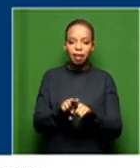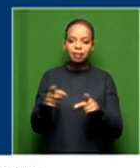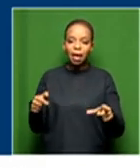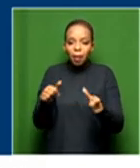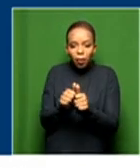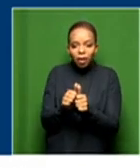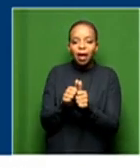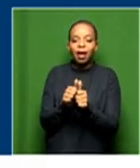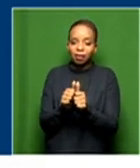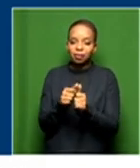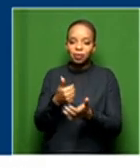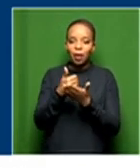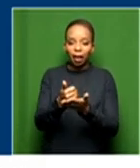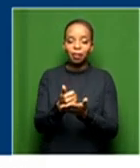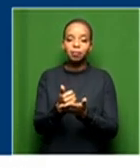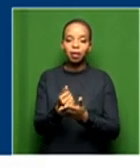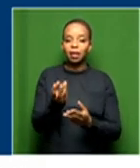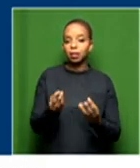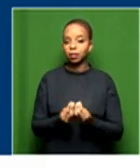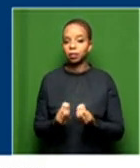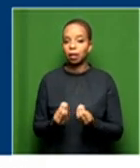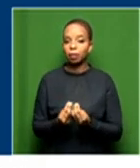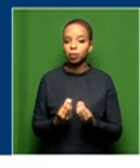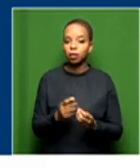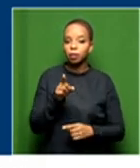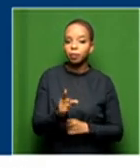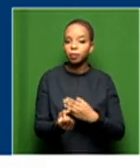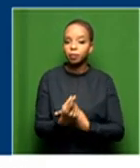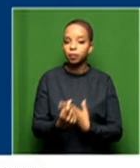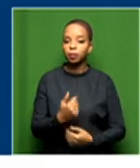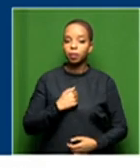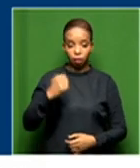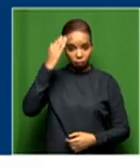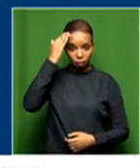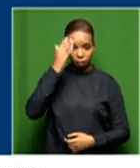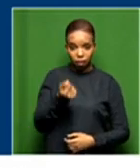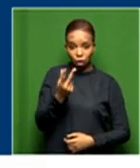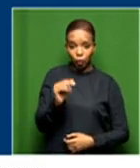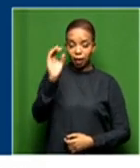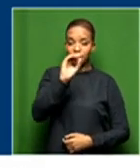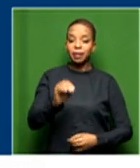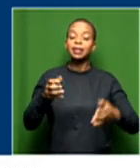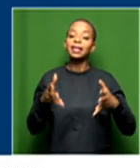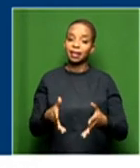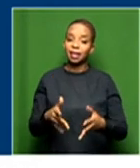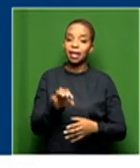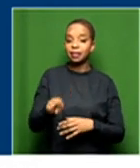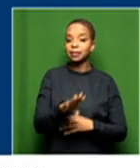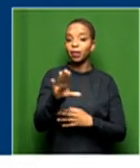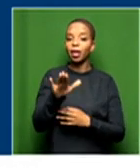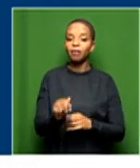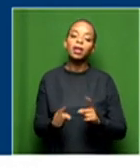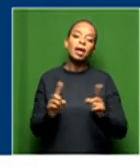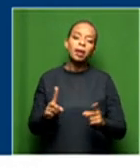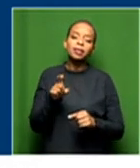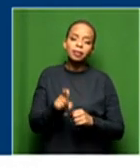relationally. Something that's blown my mind is that the divorce rates are up 20% in South Africa. And so even, marriages and relationships are